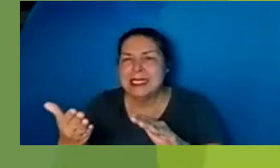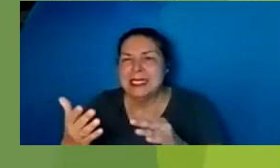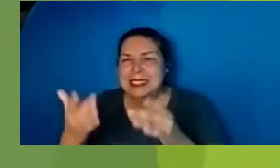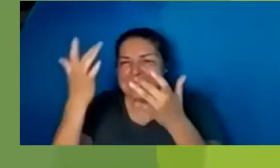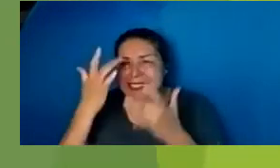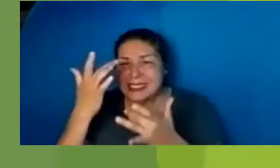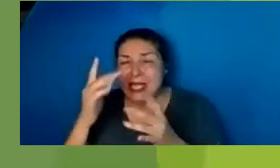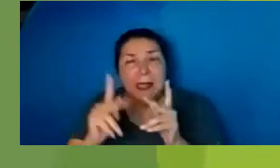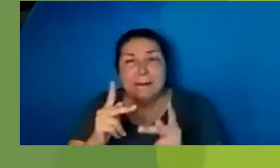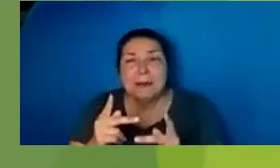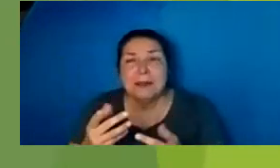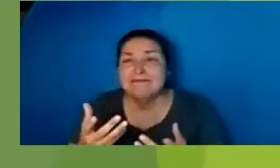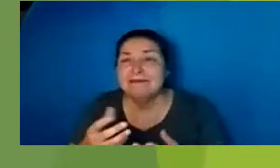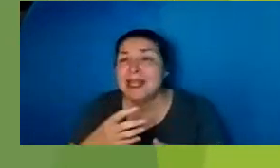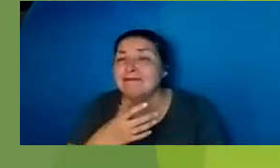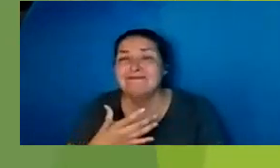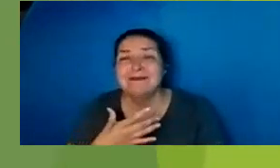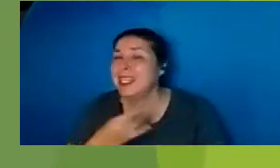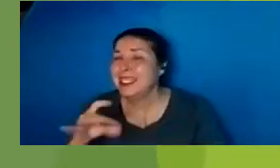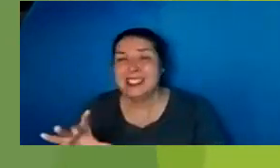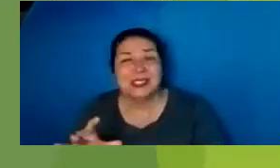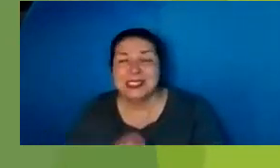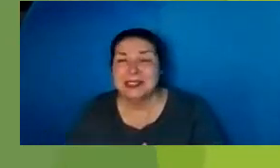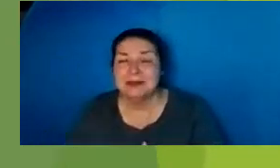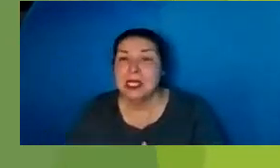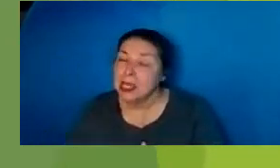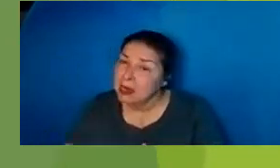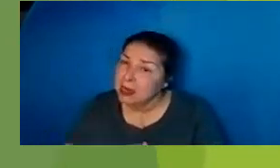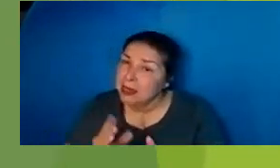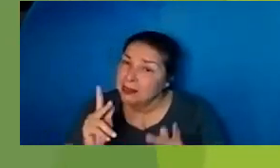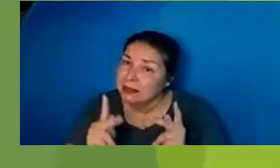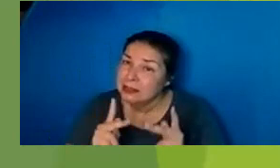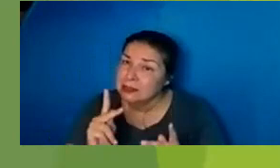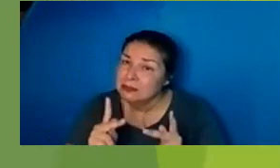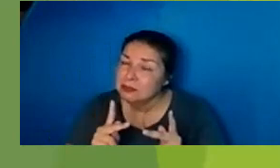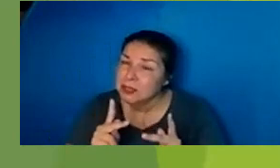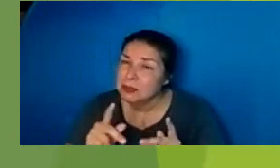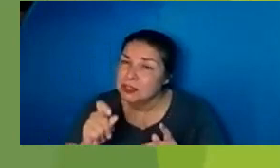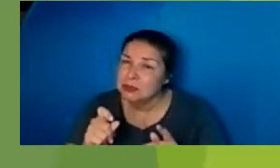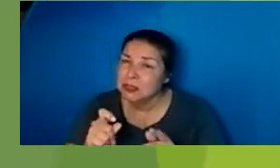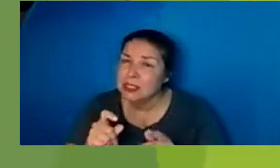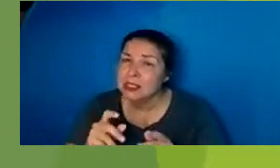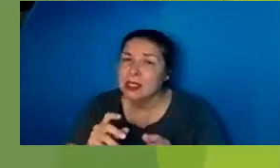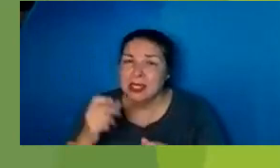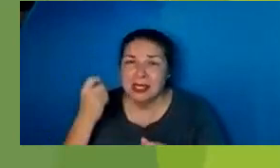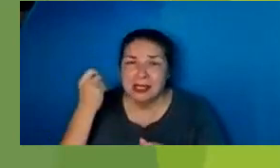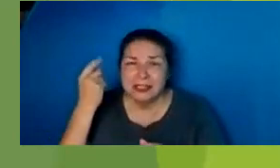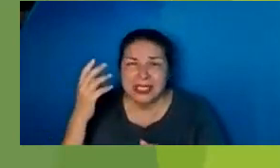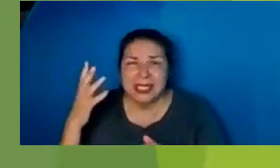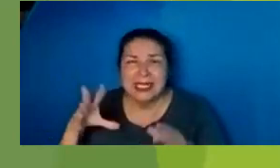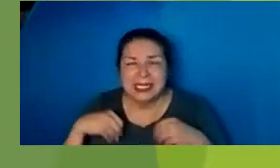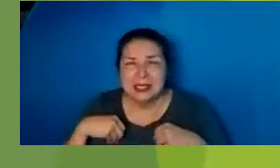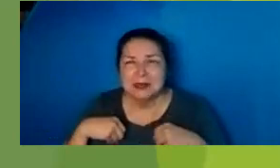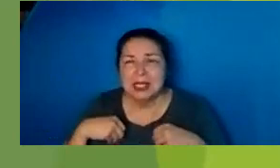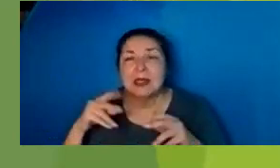Isn't there something more relevant to be saying that one is justified by faith apart from the